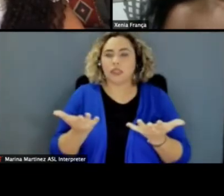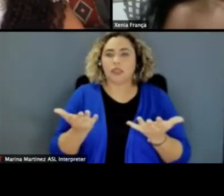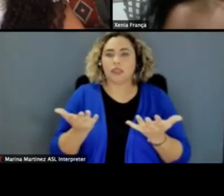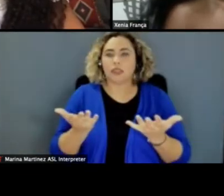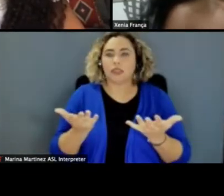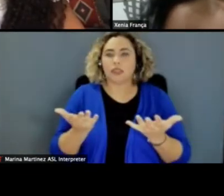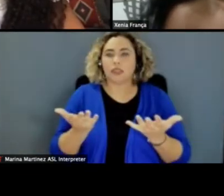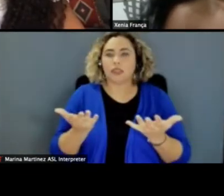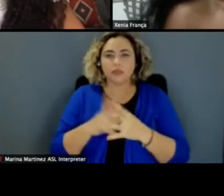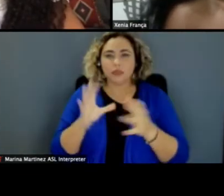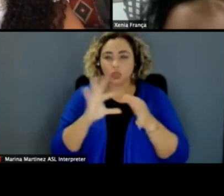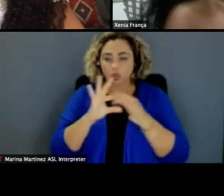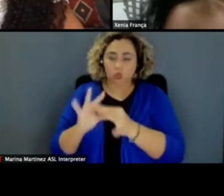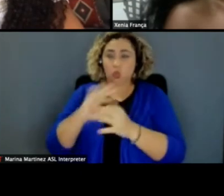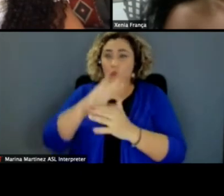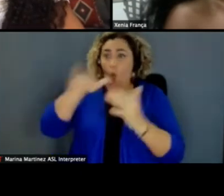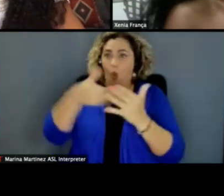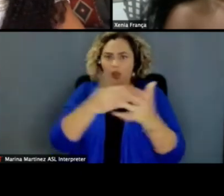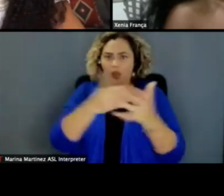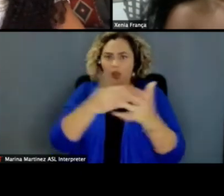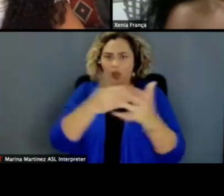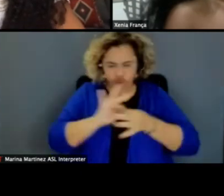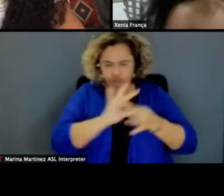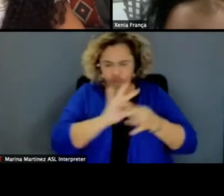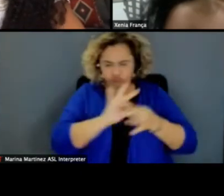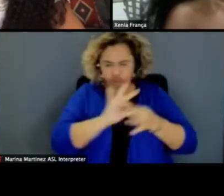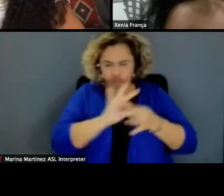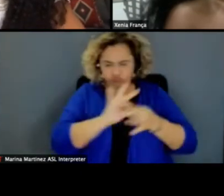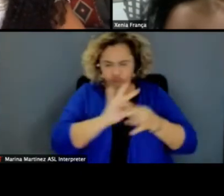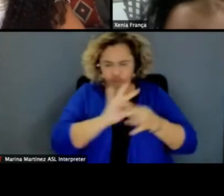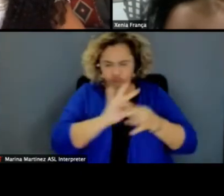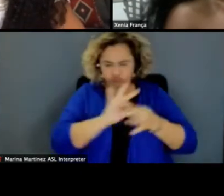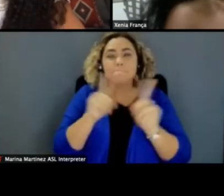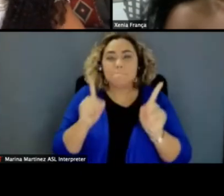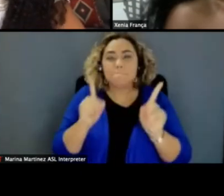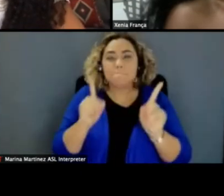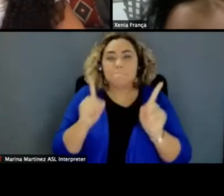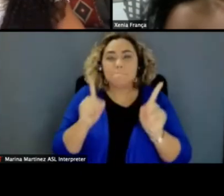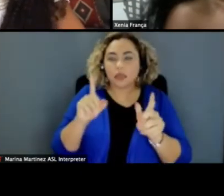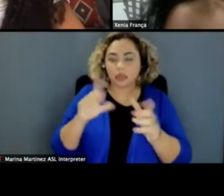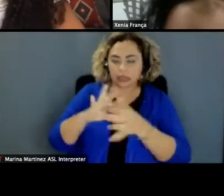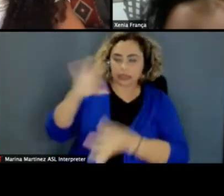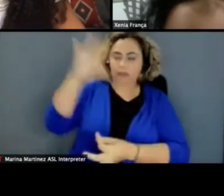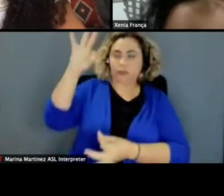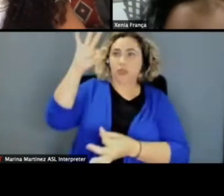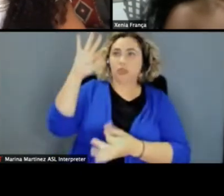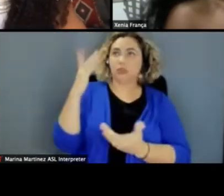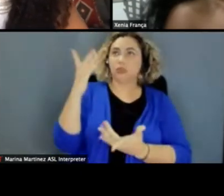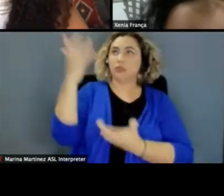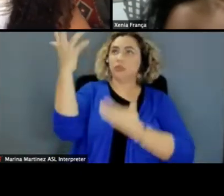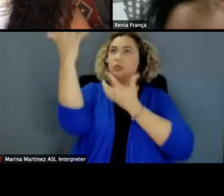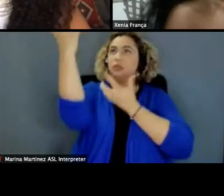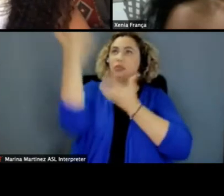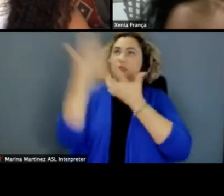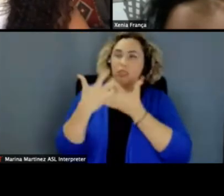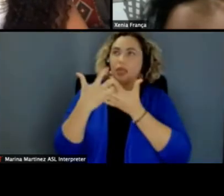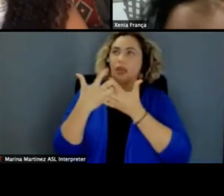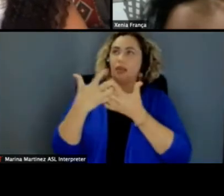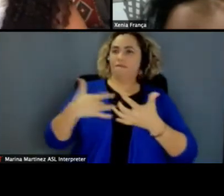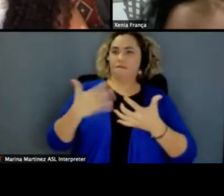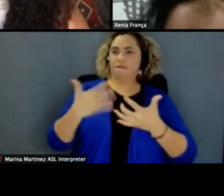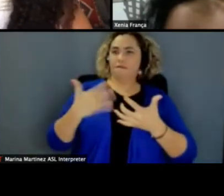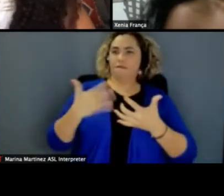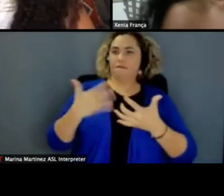that connected all of that, but in but on a spiritual plane. Yeah. Thanks.